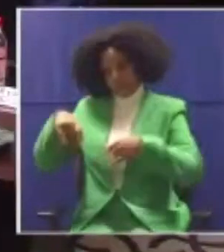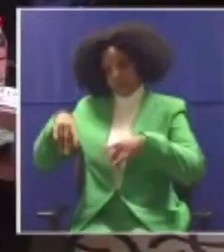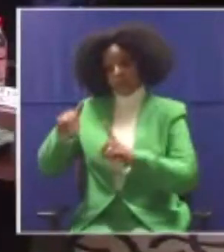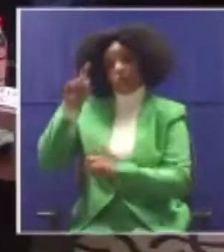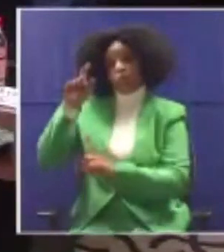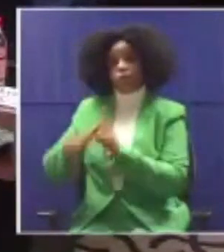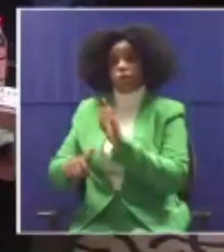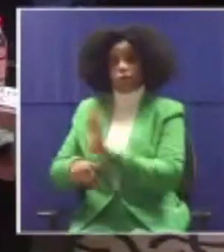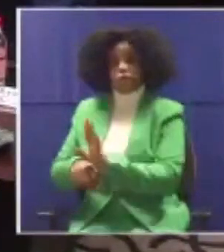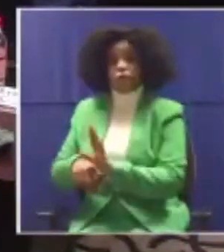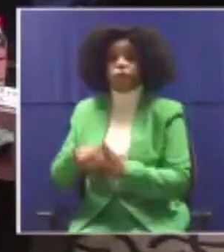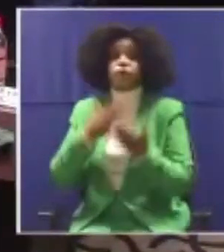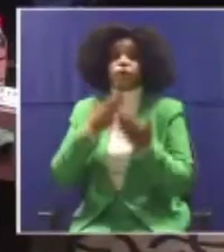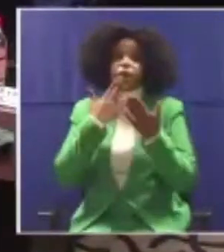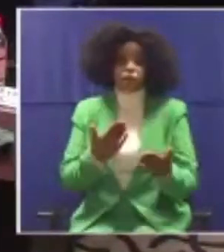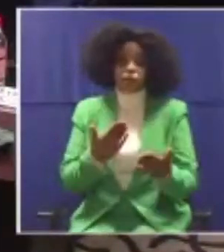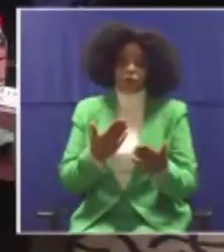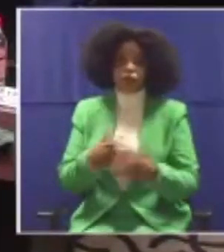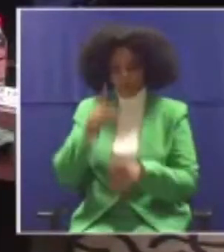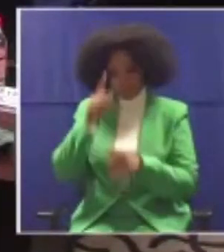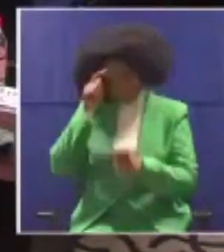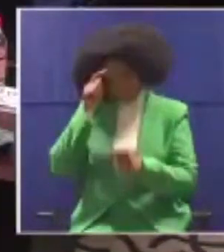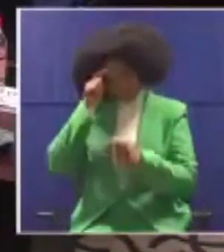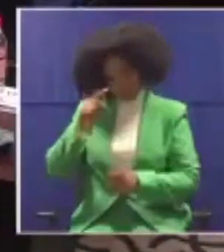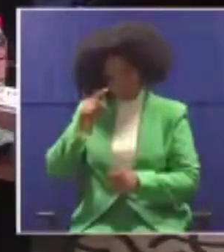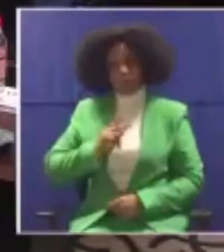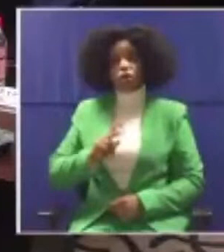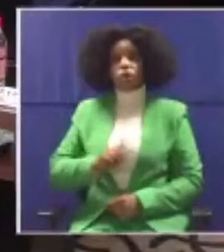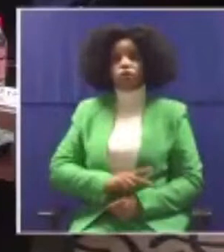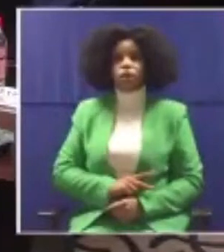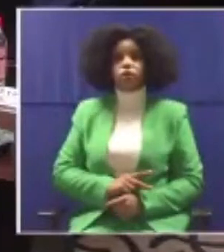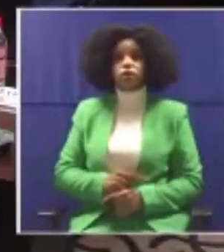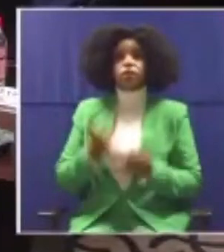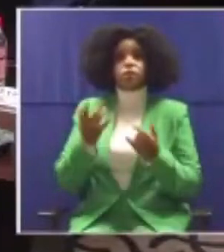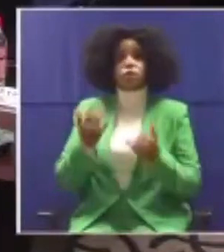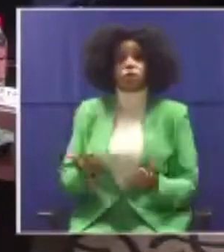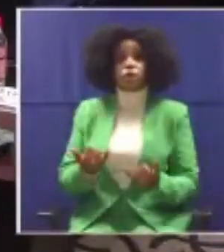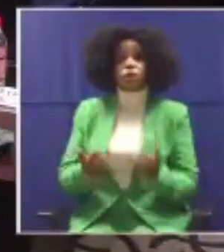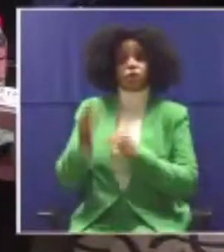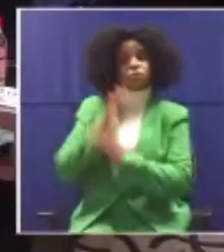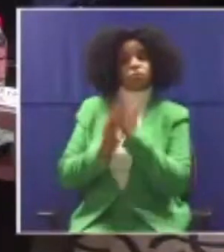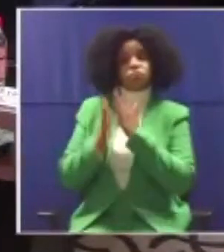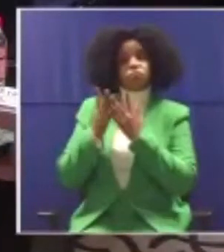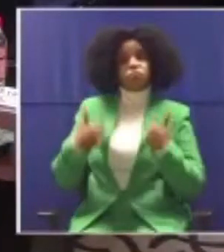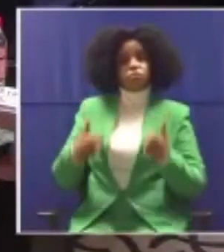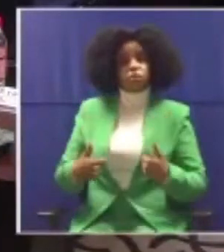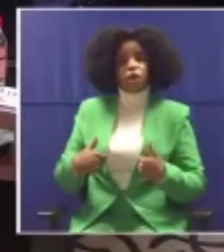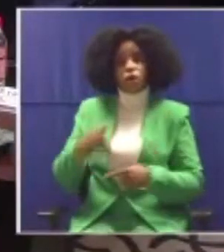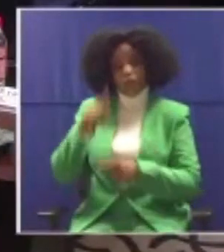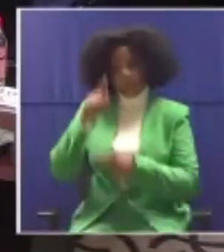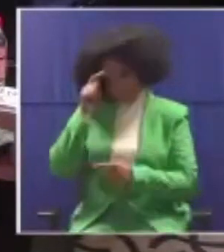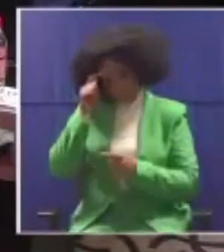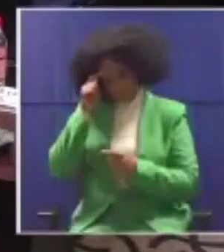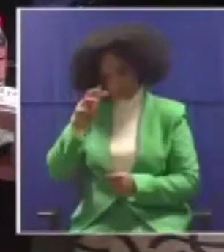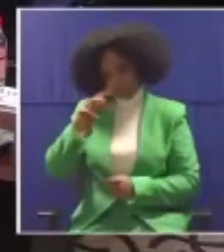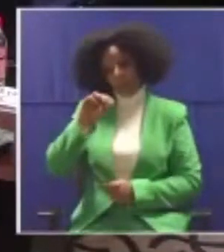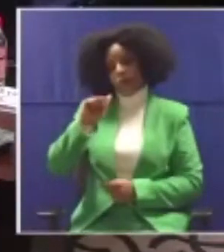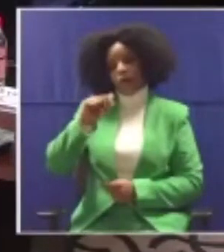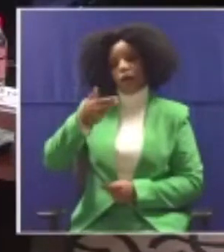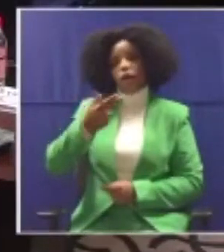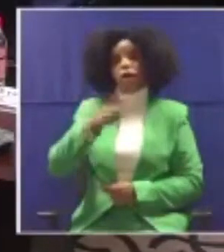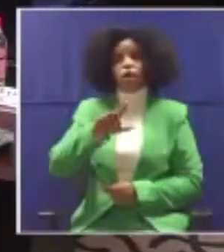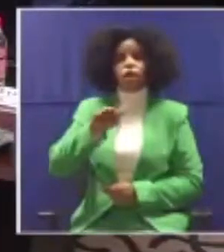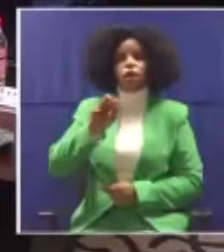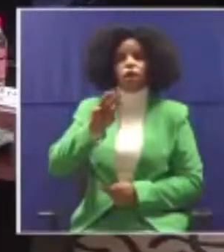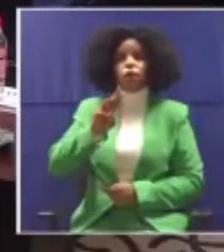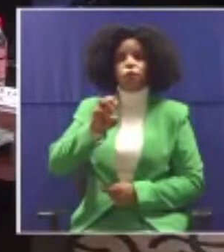been informed that the Honorable Mashatile will take charge of the first supplementary question. On behalf of the Honorable D. Muela, in